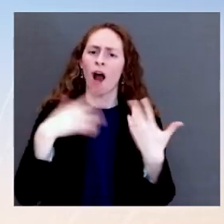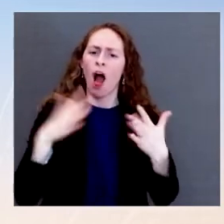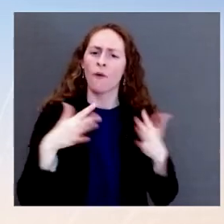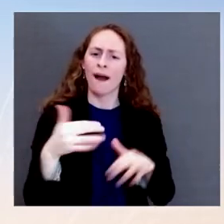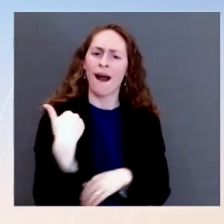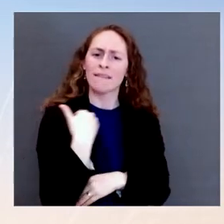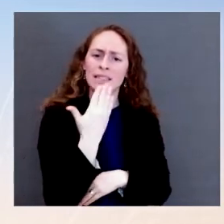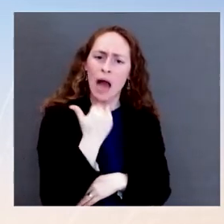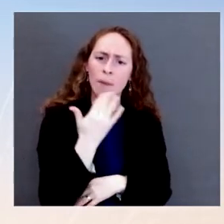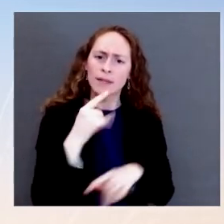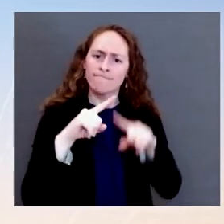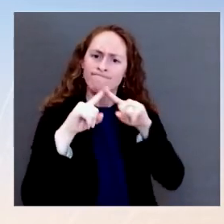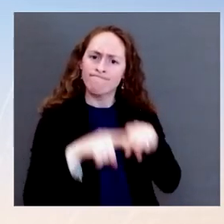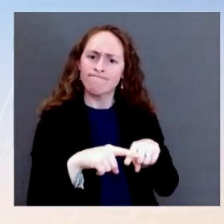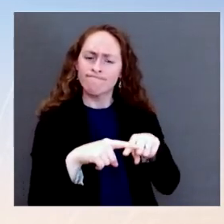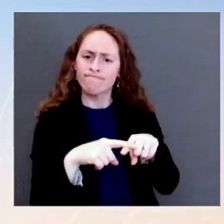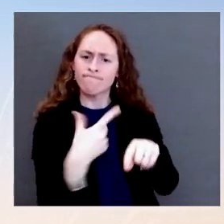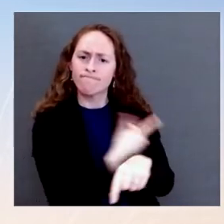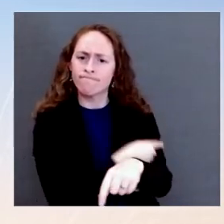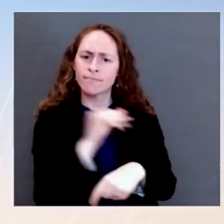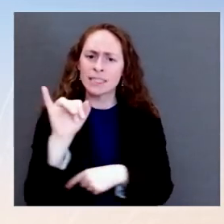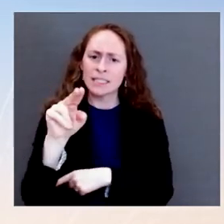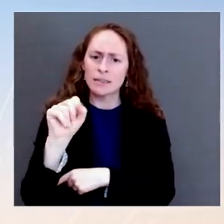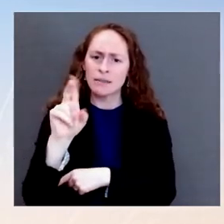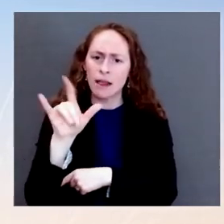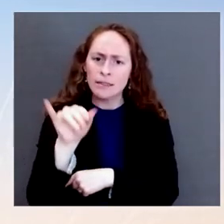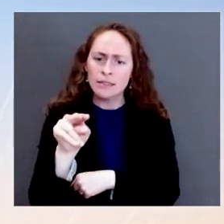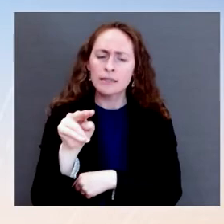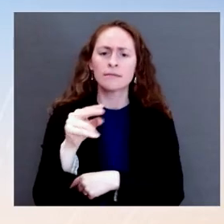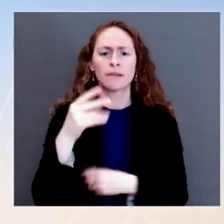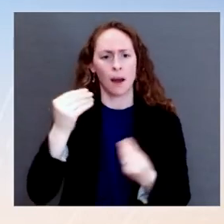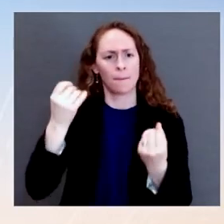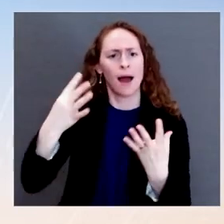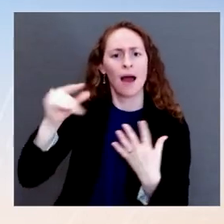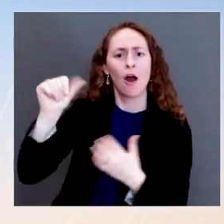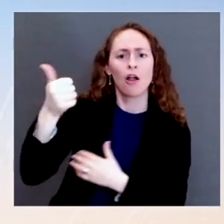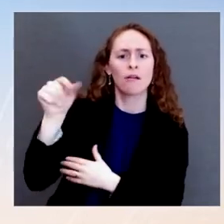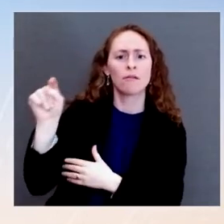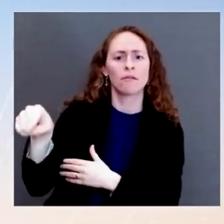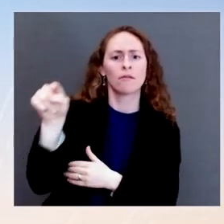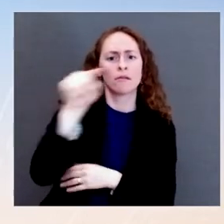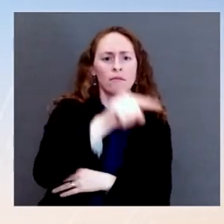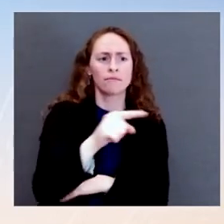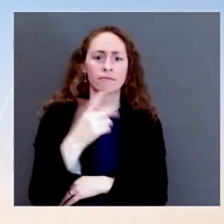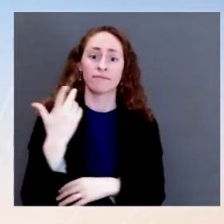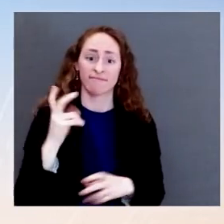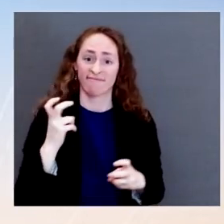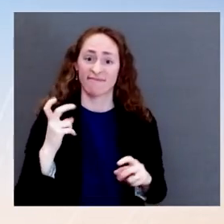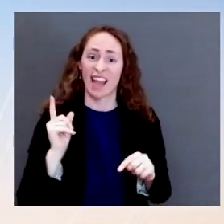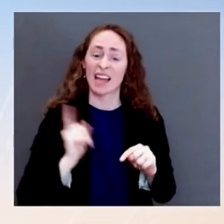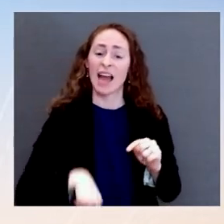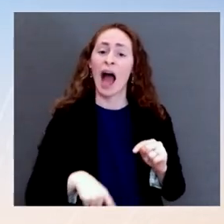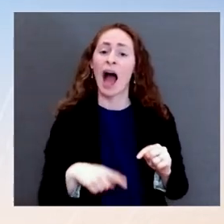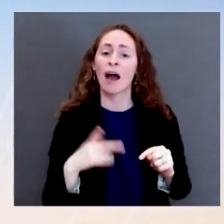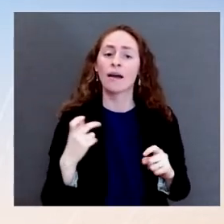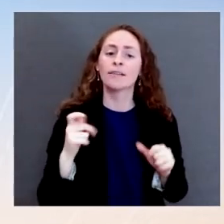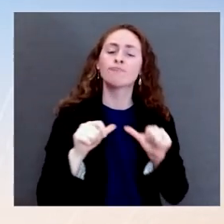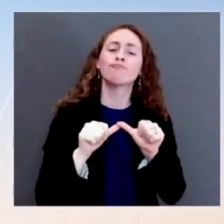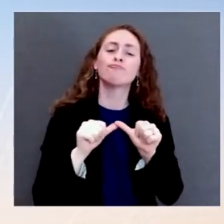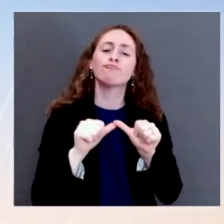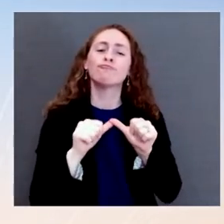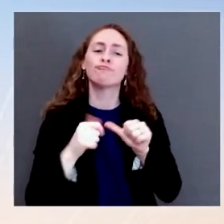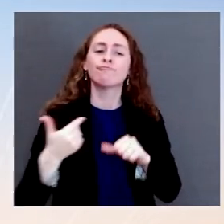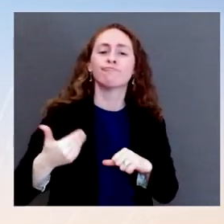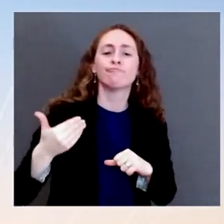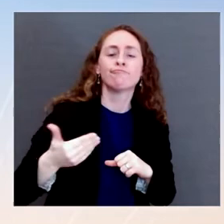Build Back Better Act will provide relief to Americans struggling to pay for their prescription drugs, and for good reason. Americans pay the highest prices in the world